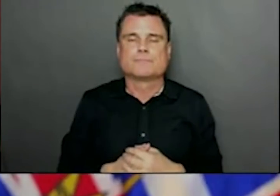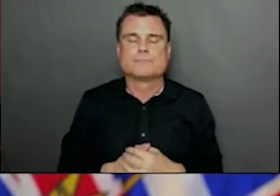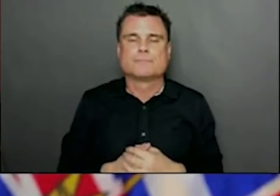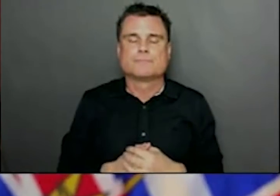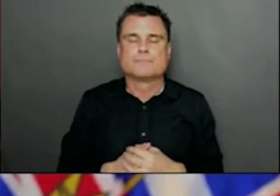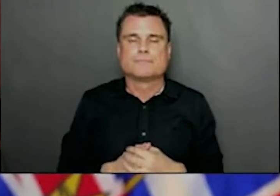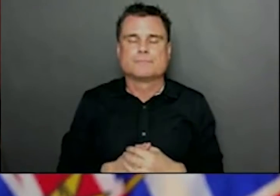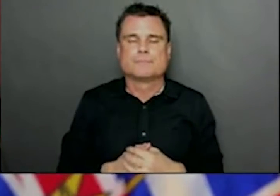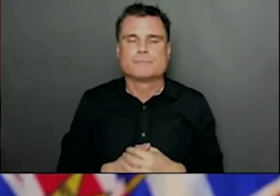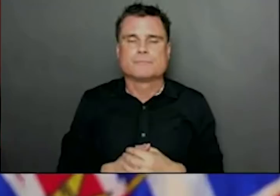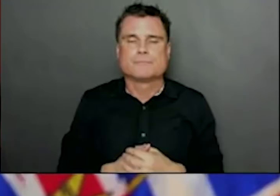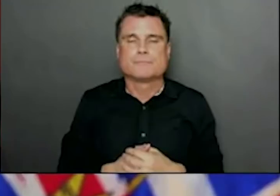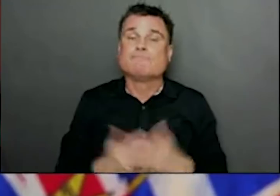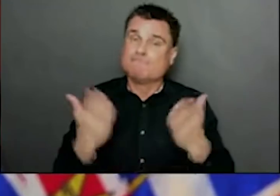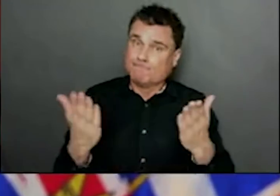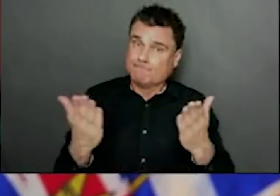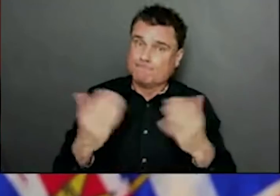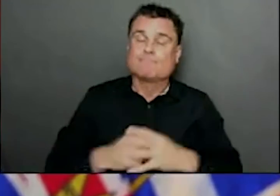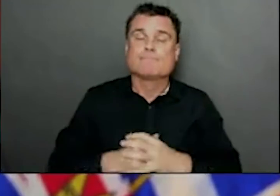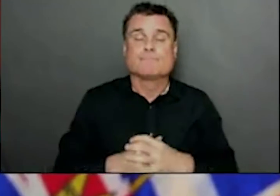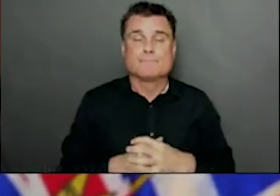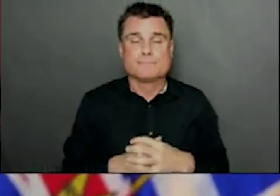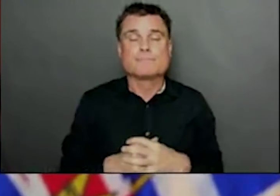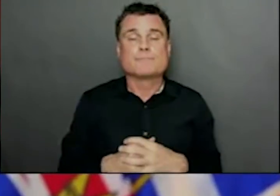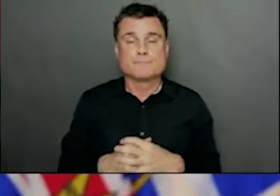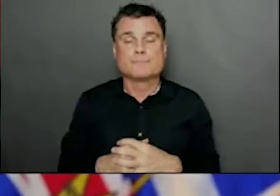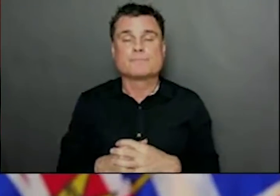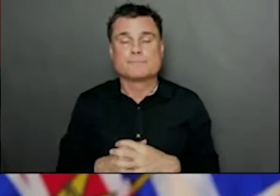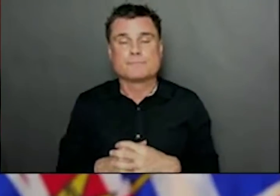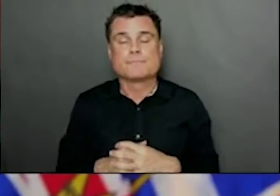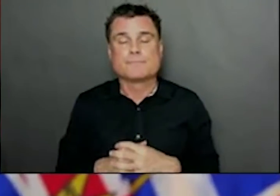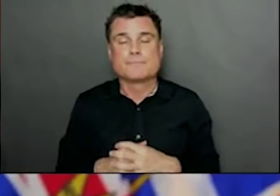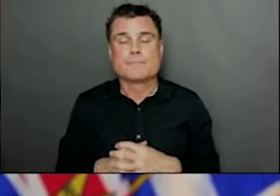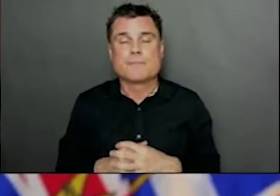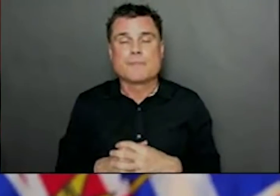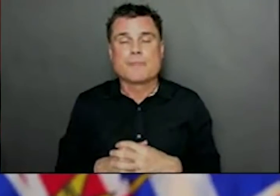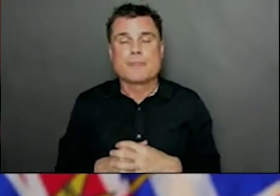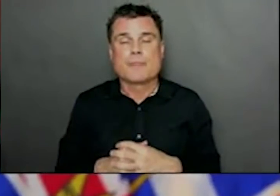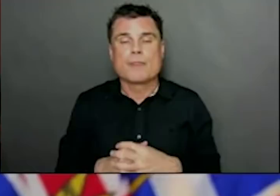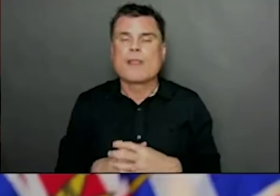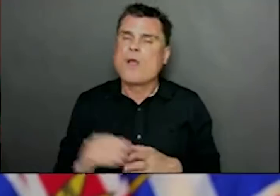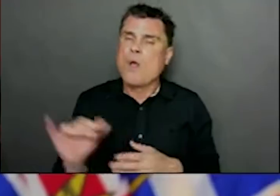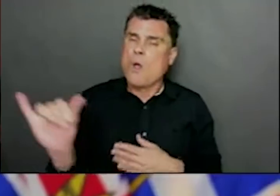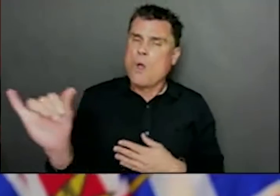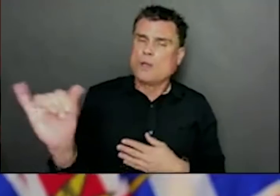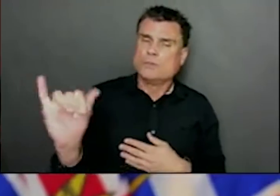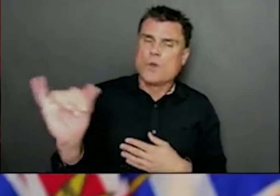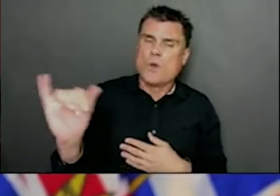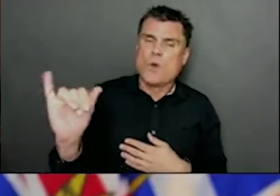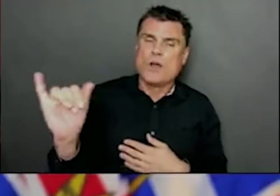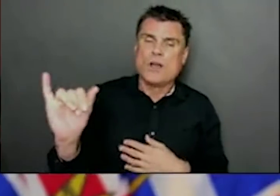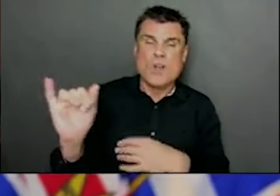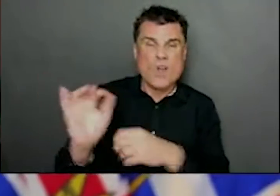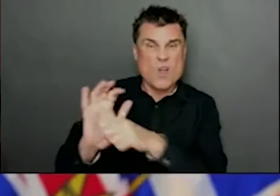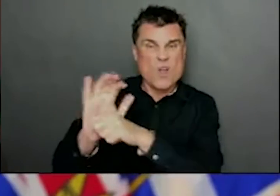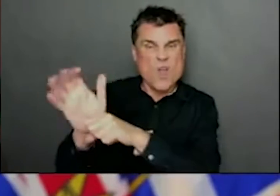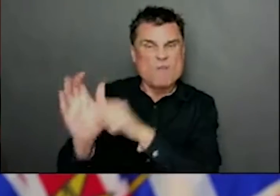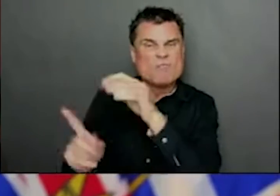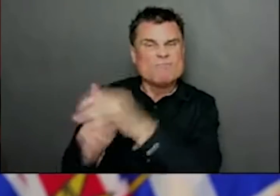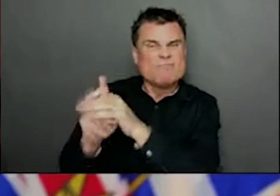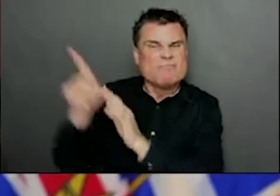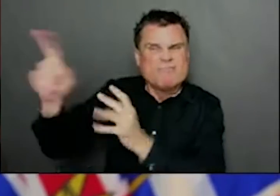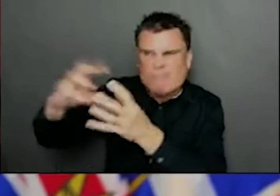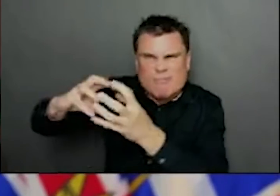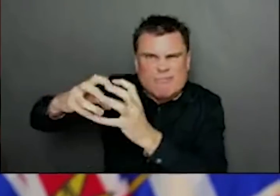I also wanted to give an update on the UK variant that we reported on our first detection of somebody who